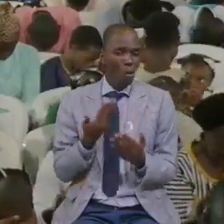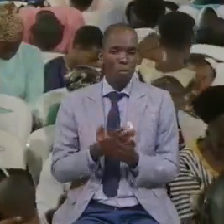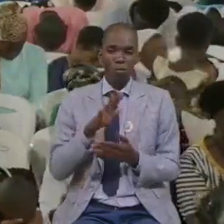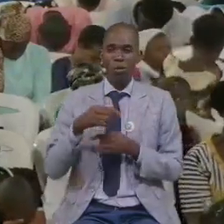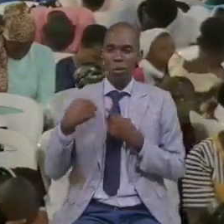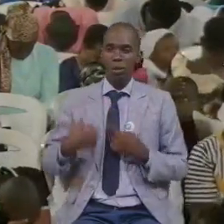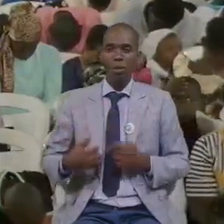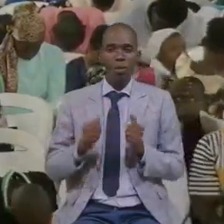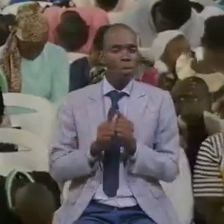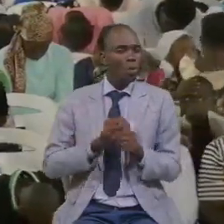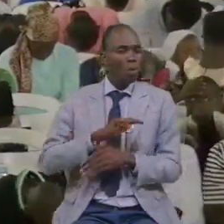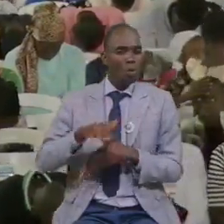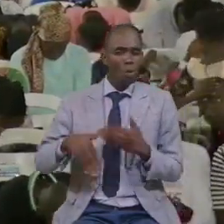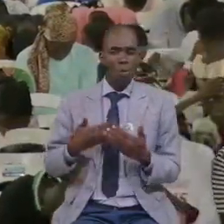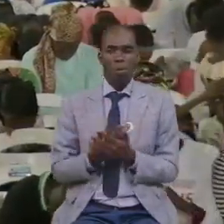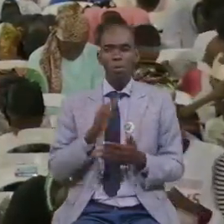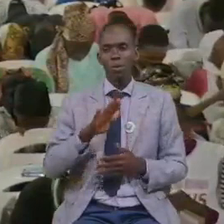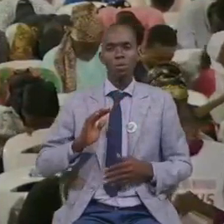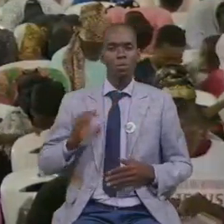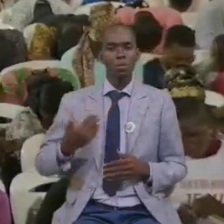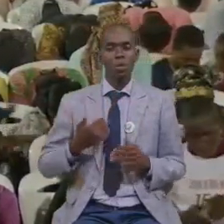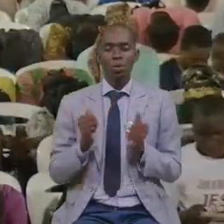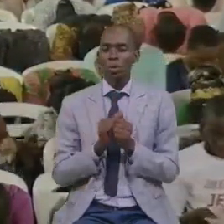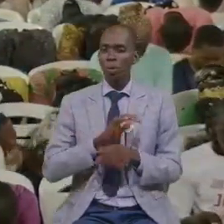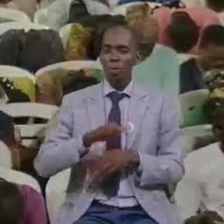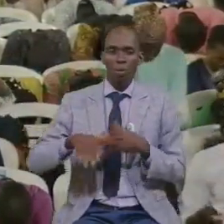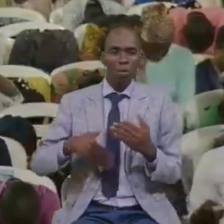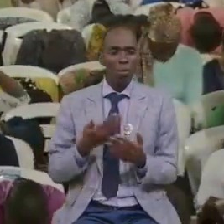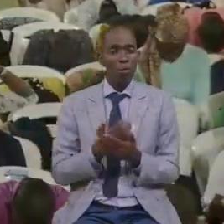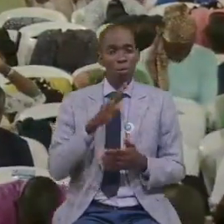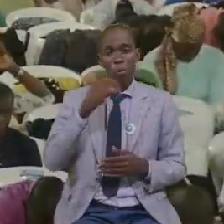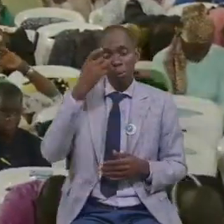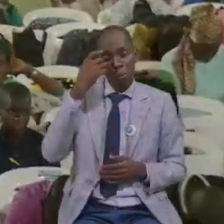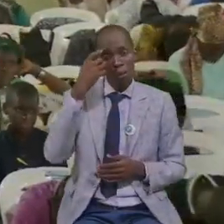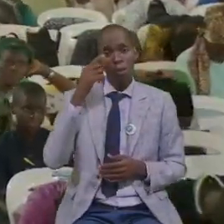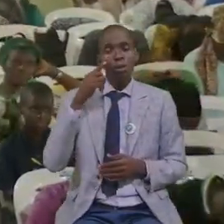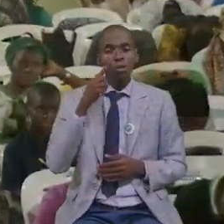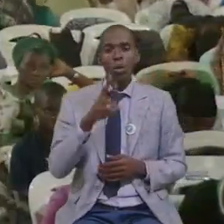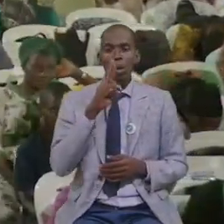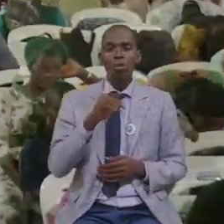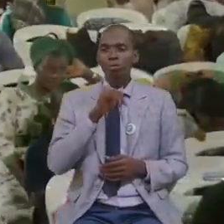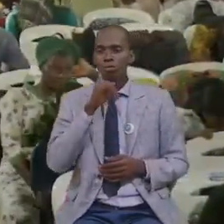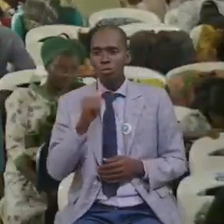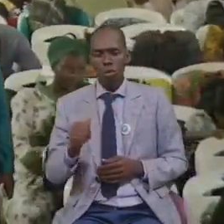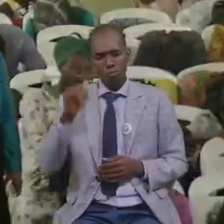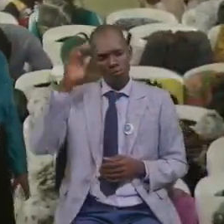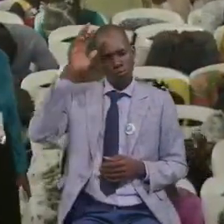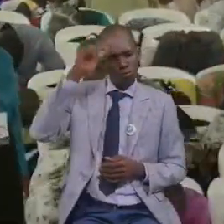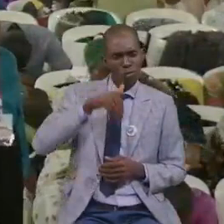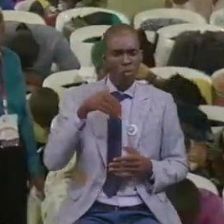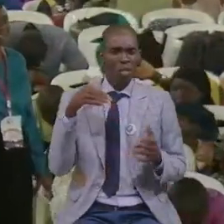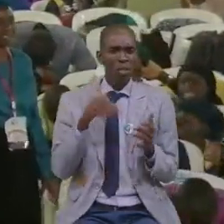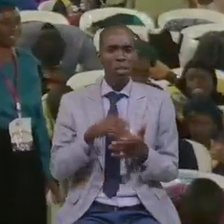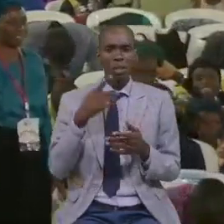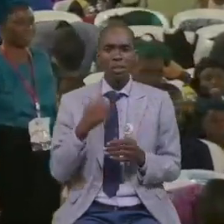your soul, with all your might. You're not rebelling against the commandments of